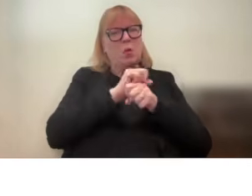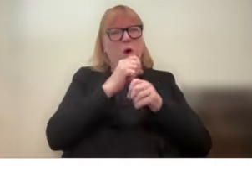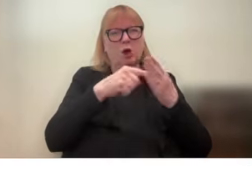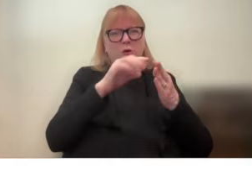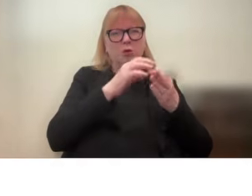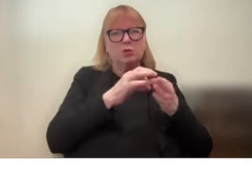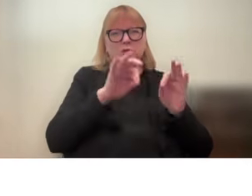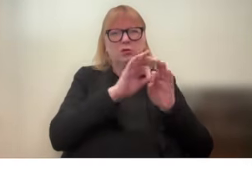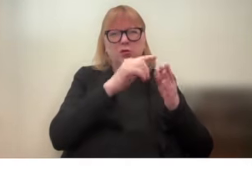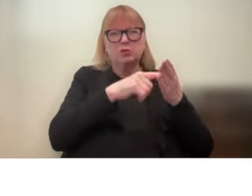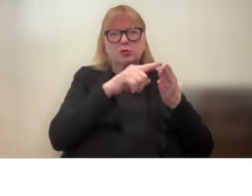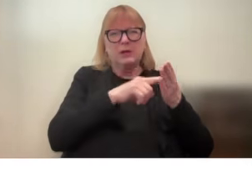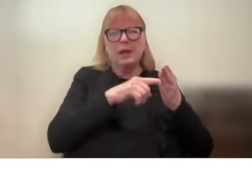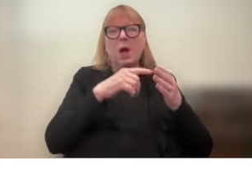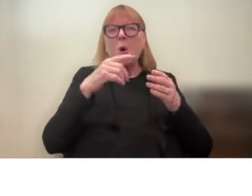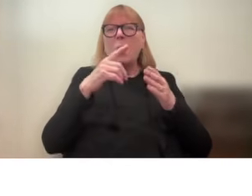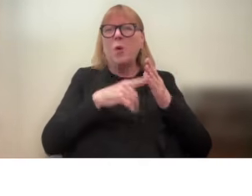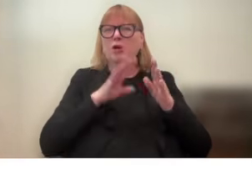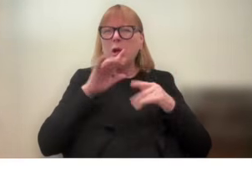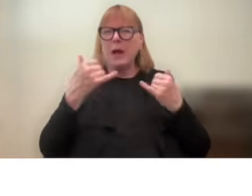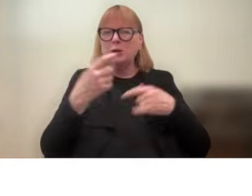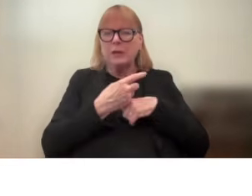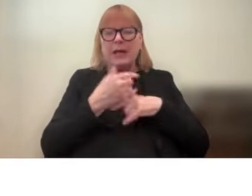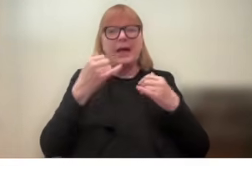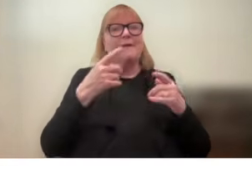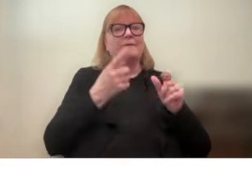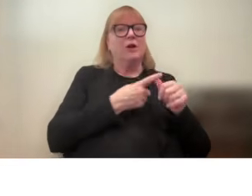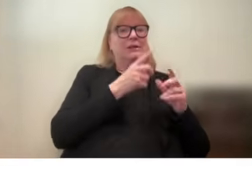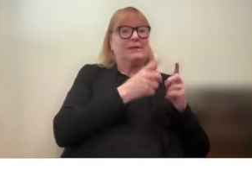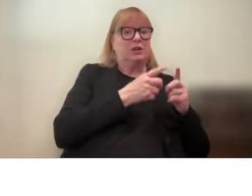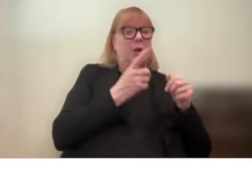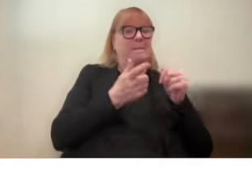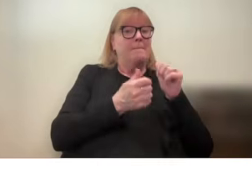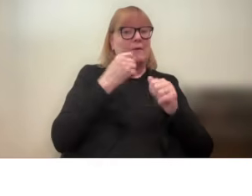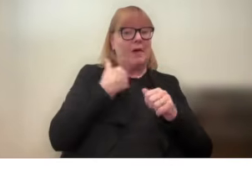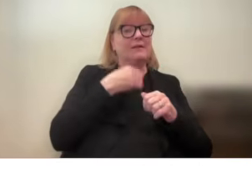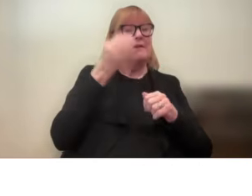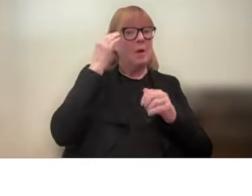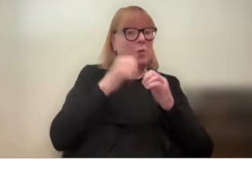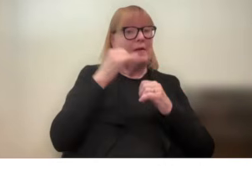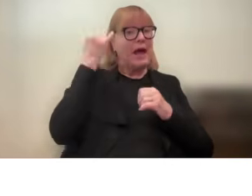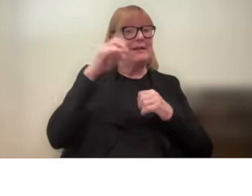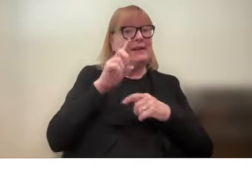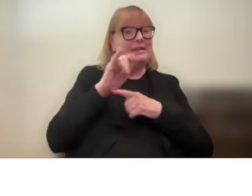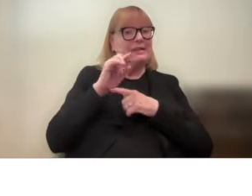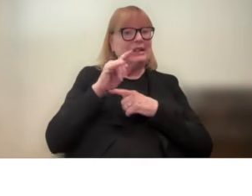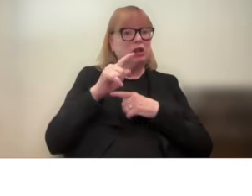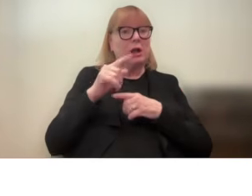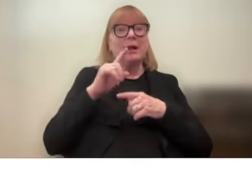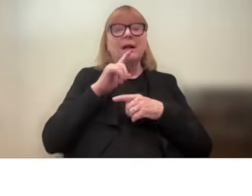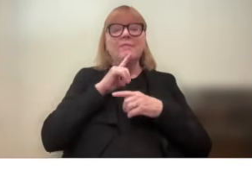about what we're going to be talking about today. So let's start with the definitions. Most of us are familiar with the idea of digital